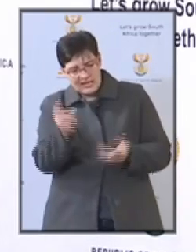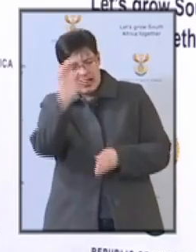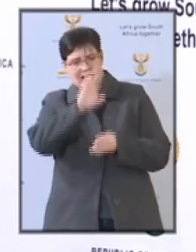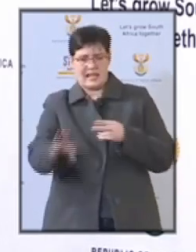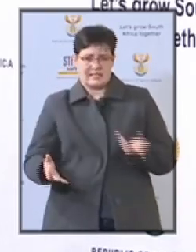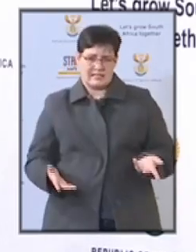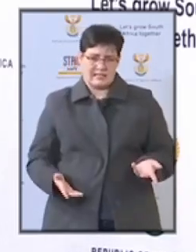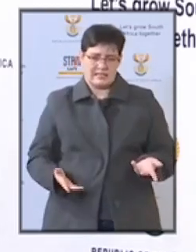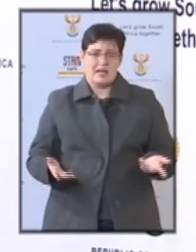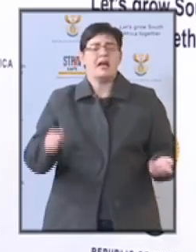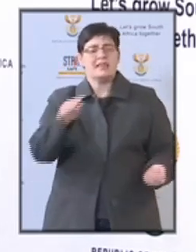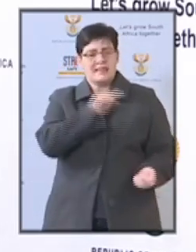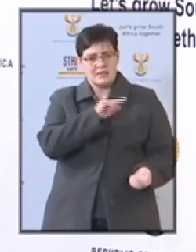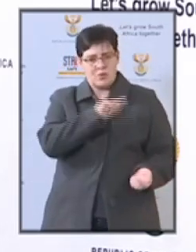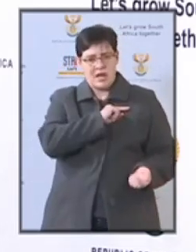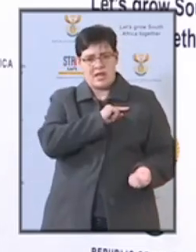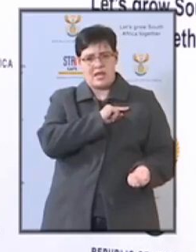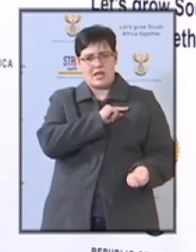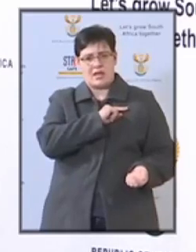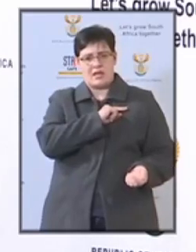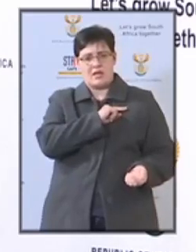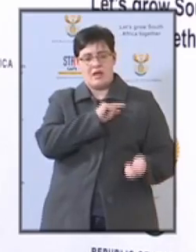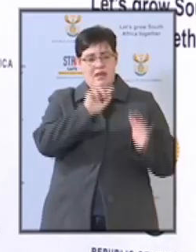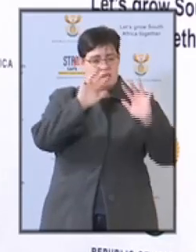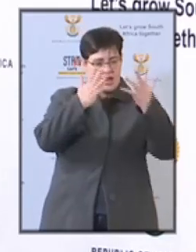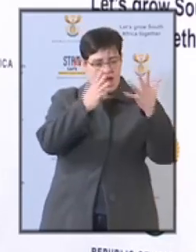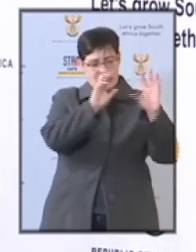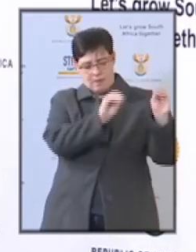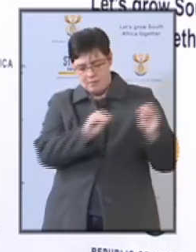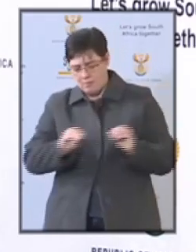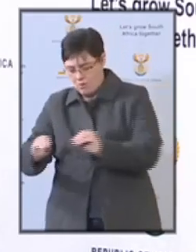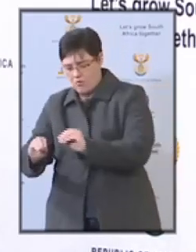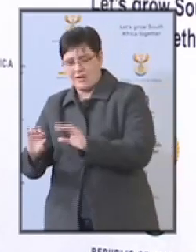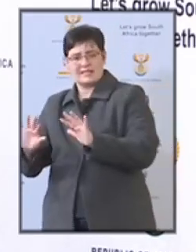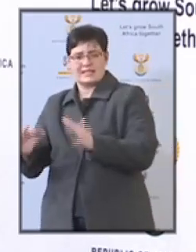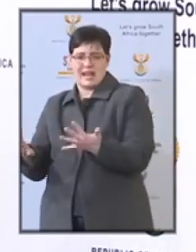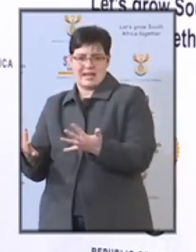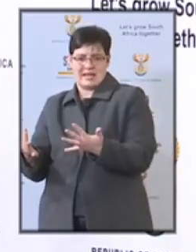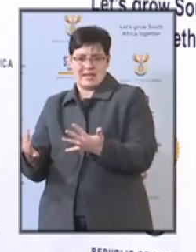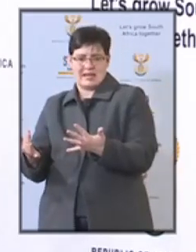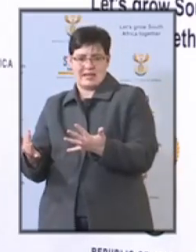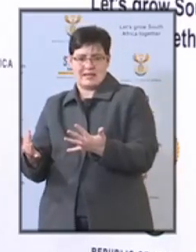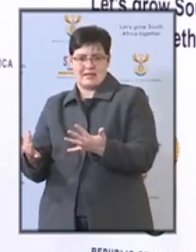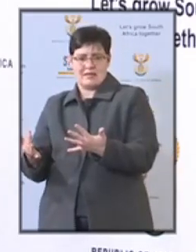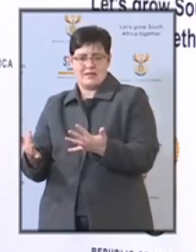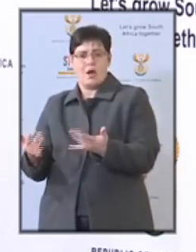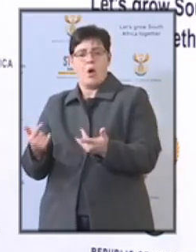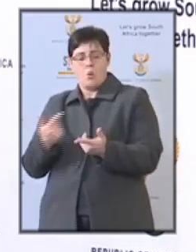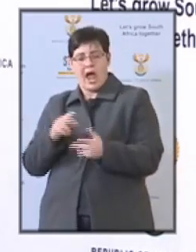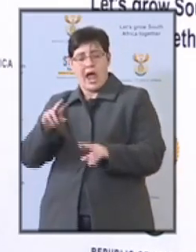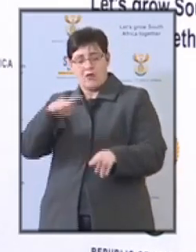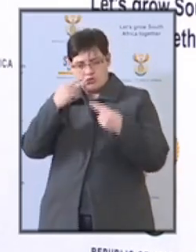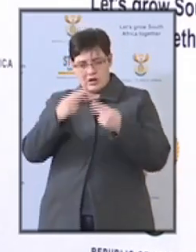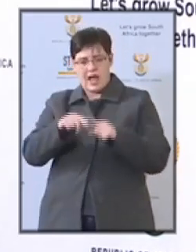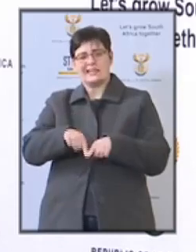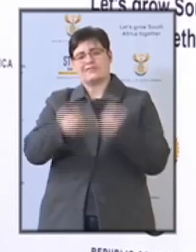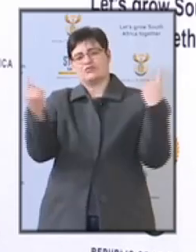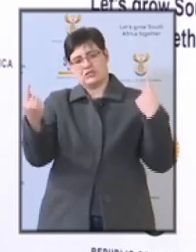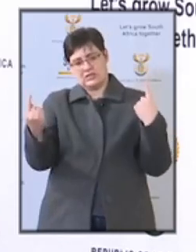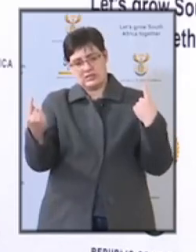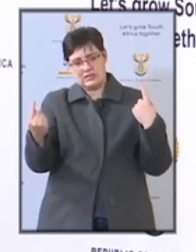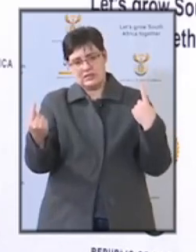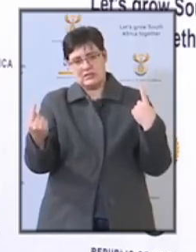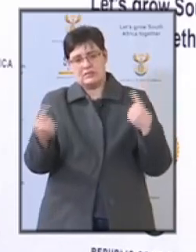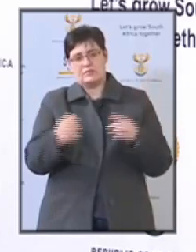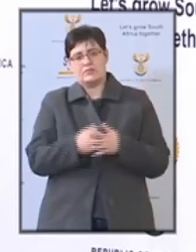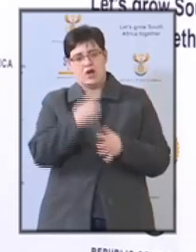case, and that's why the curfew was moved to 10 o'clock. It was out of the agreement with the restaurant industry and